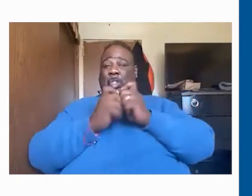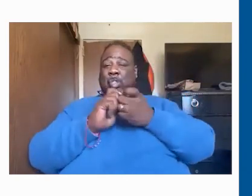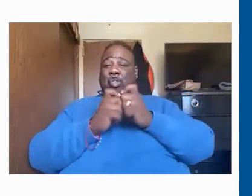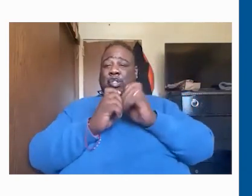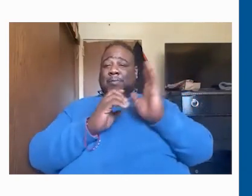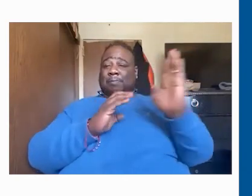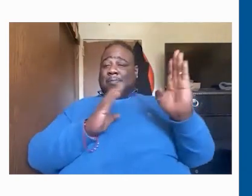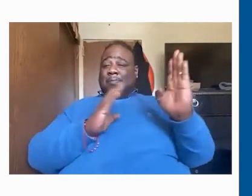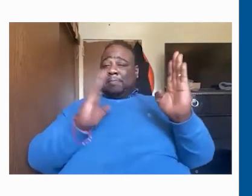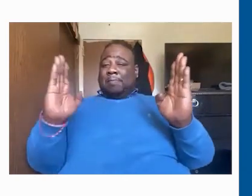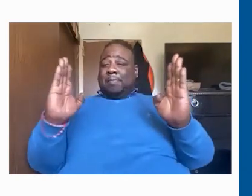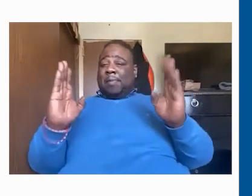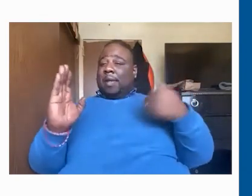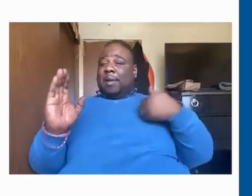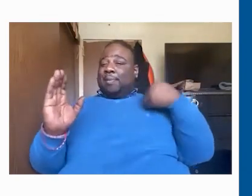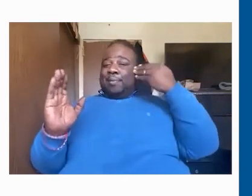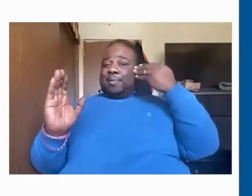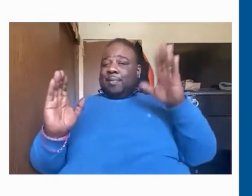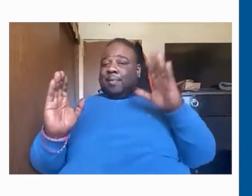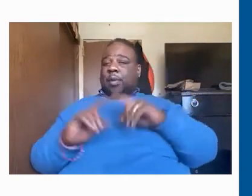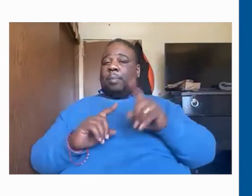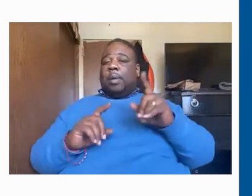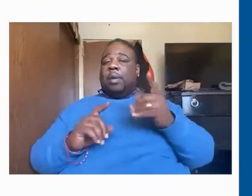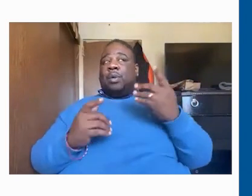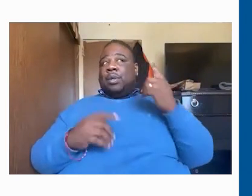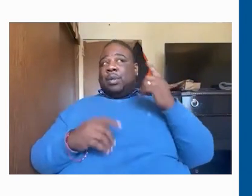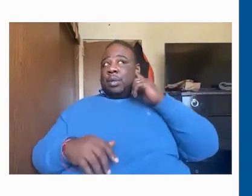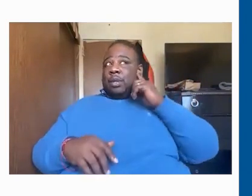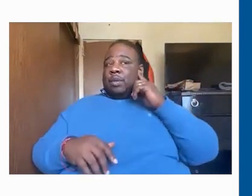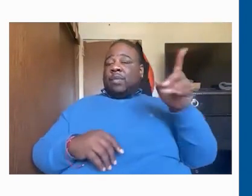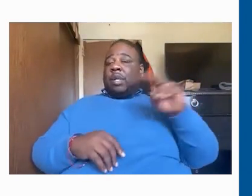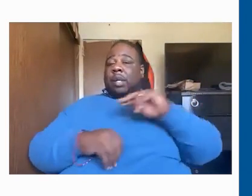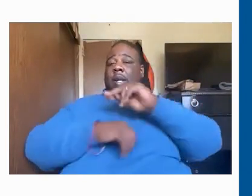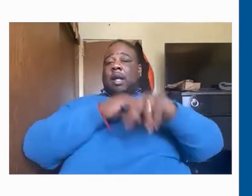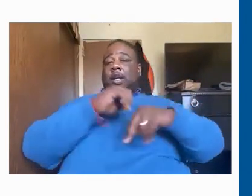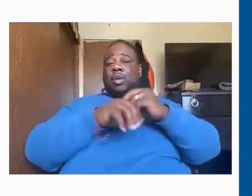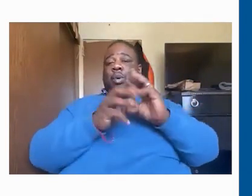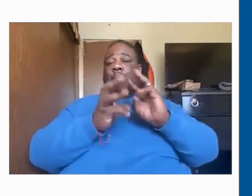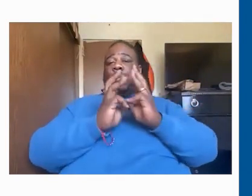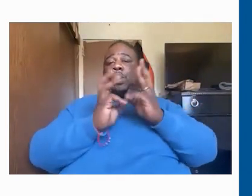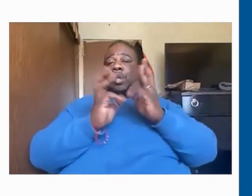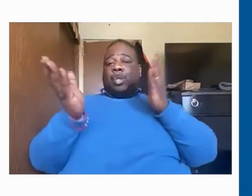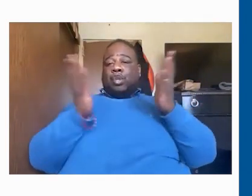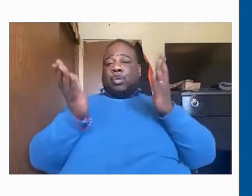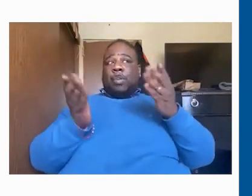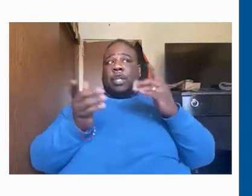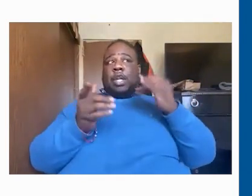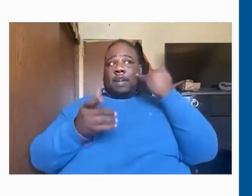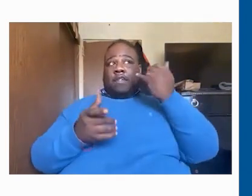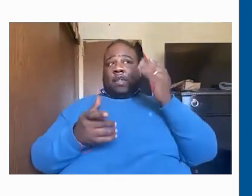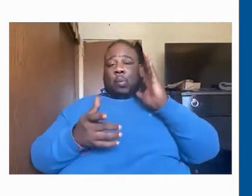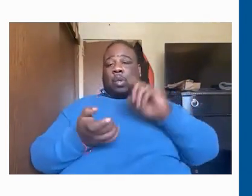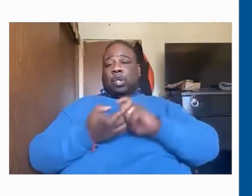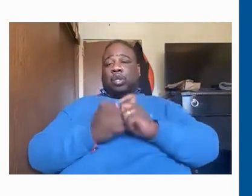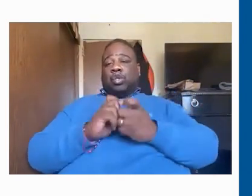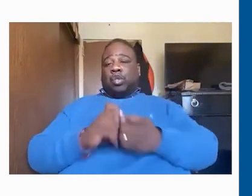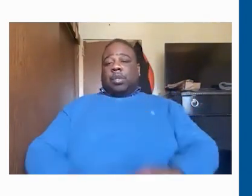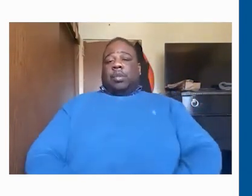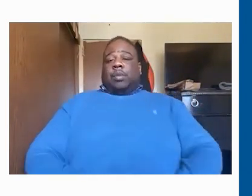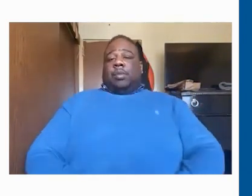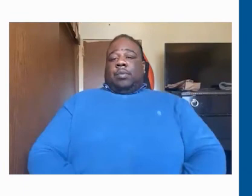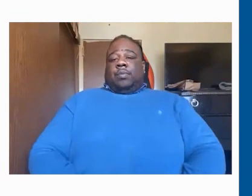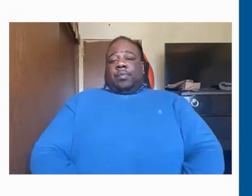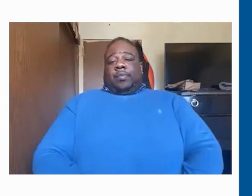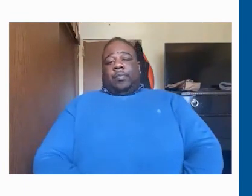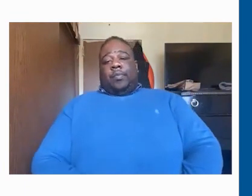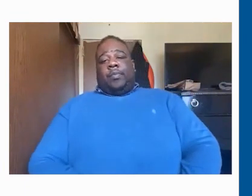going to know, it's probably going to be the National Weather Service. They would be the ones probably to inform us if that's going to happen. And Joelle made